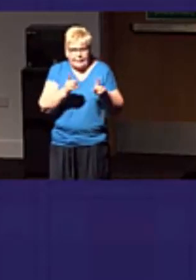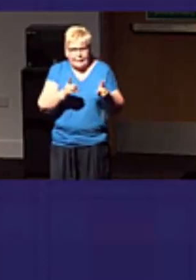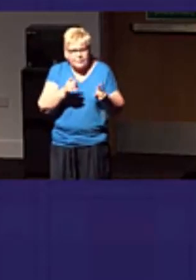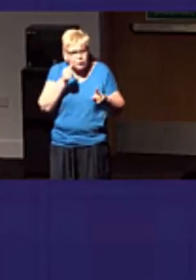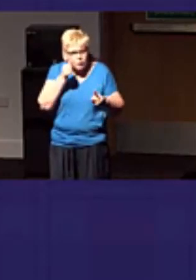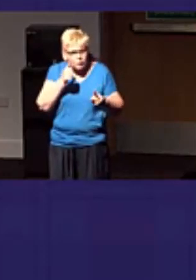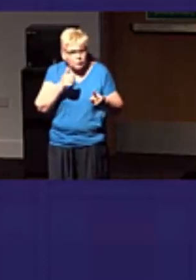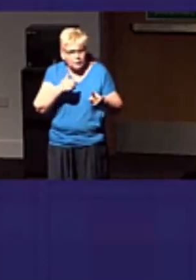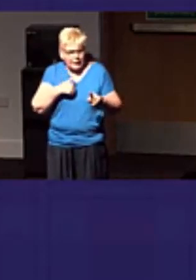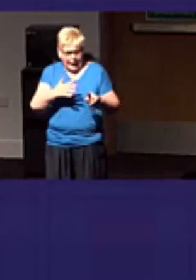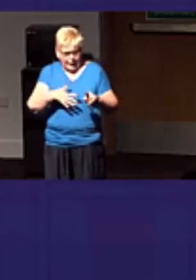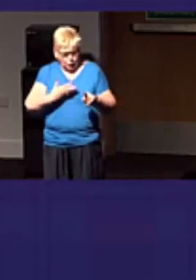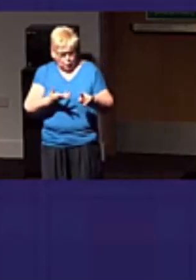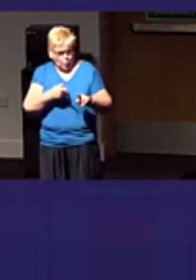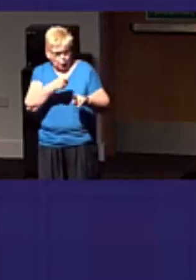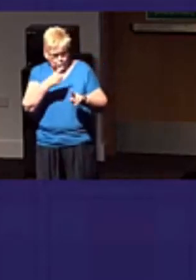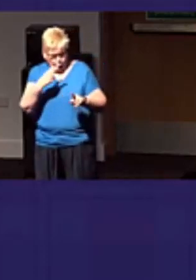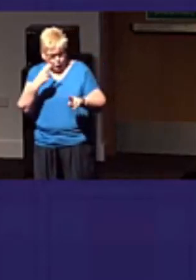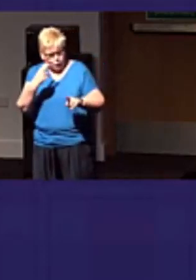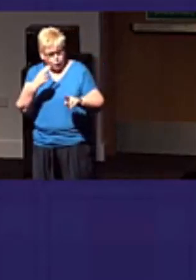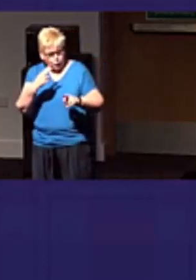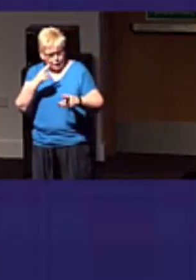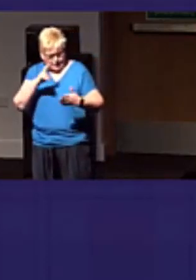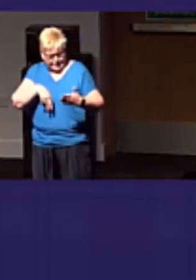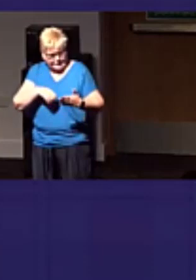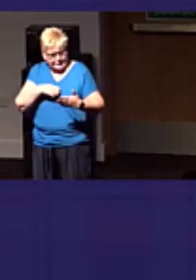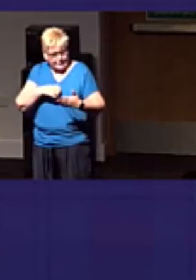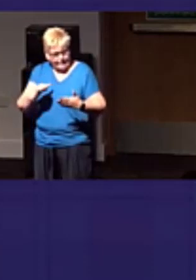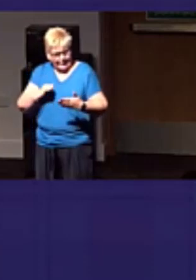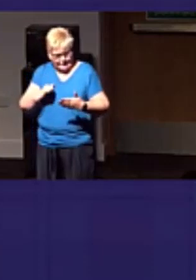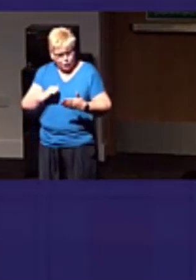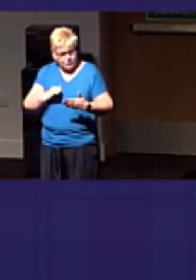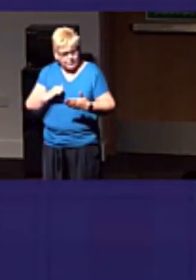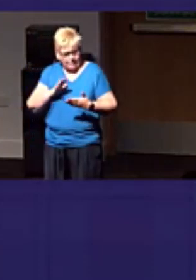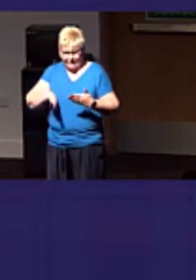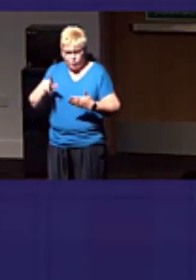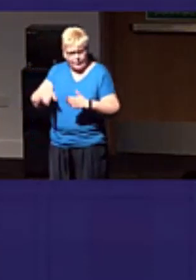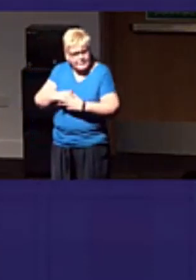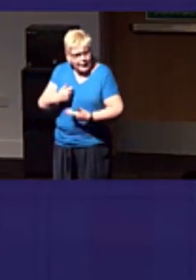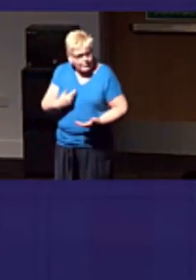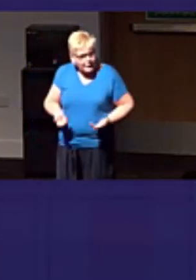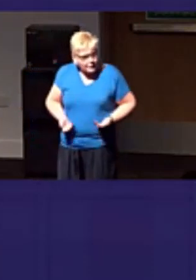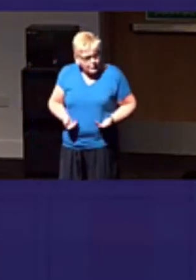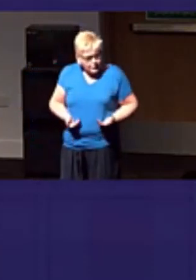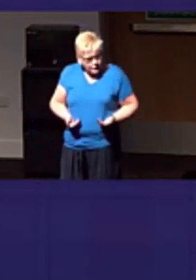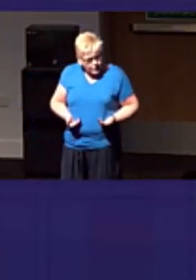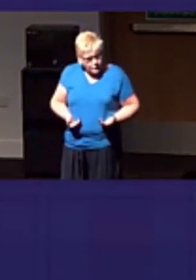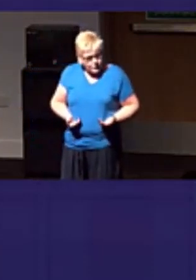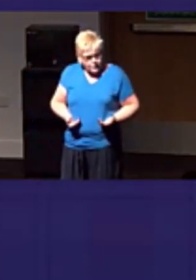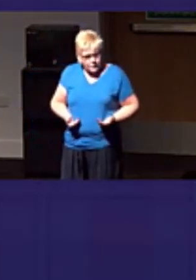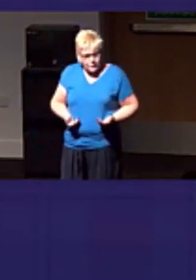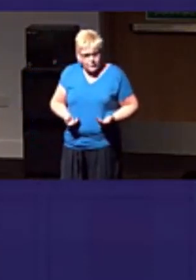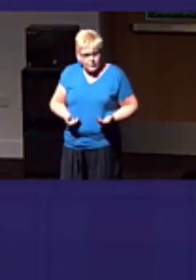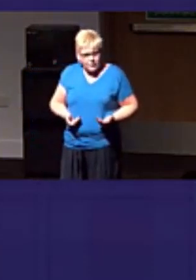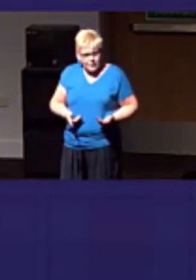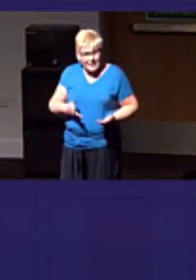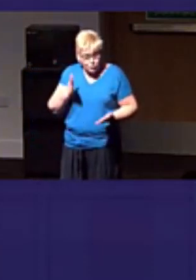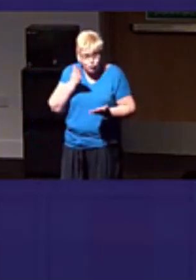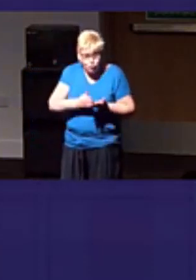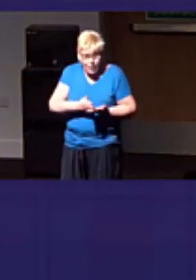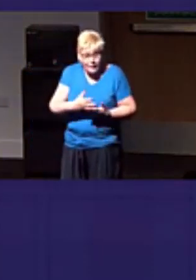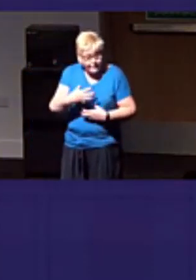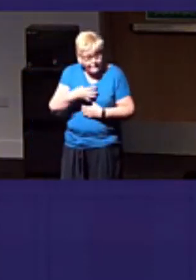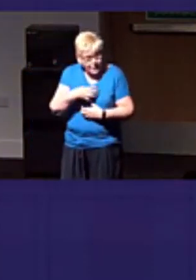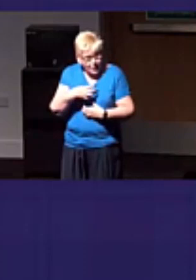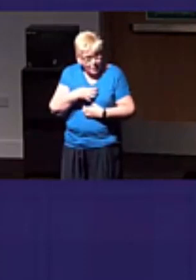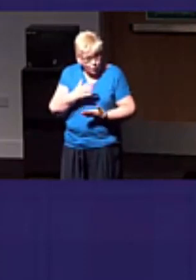I don't want HR seeing these. I don't want them pulling them out in the court of fire Dona. No, it's a real fear.